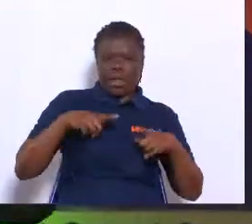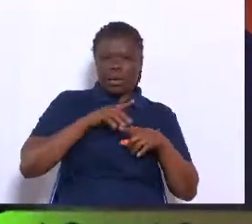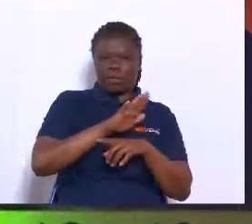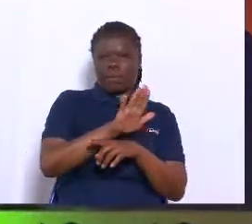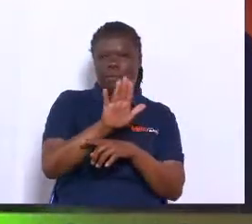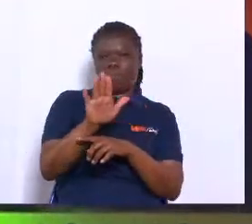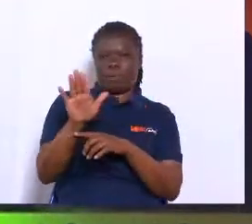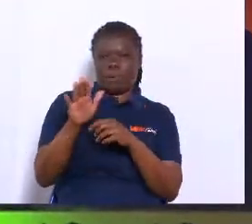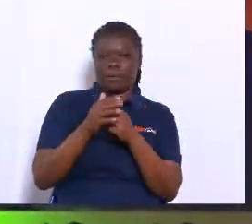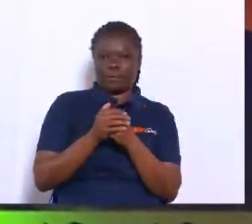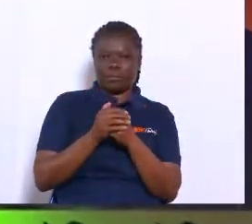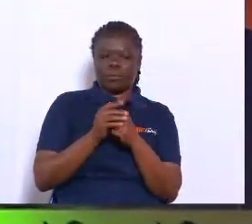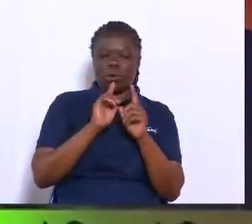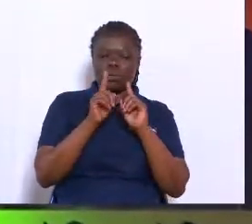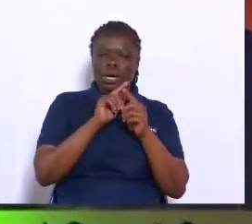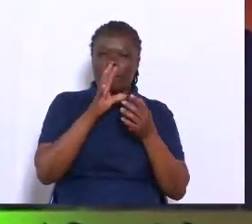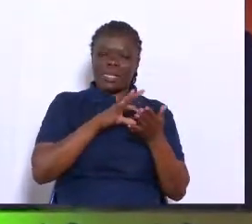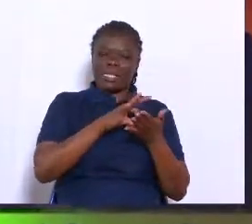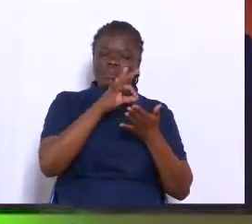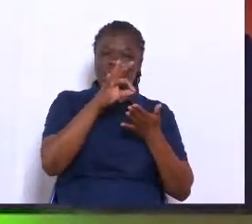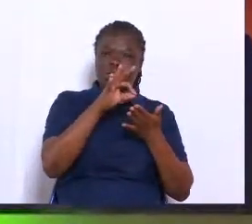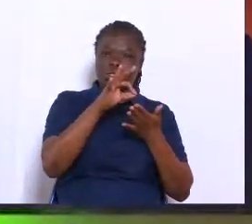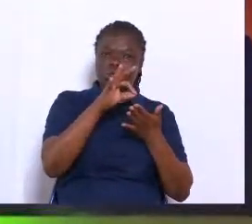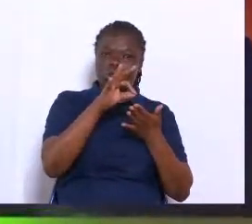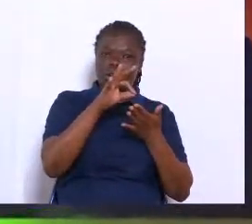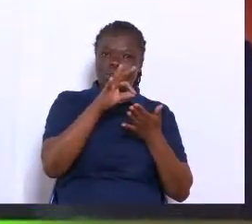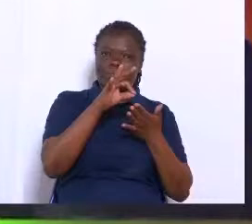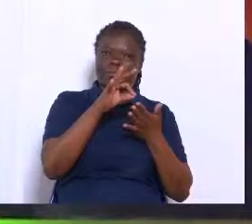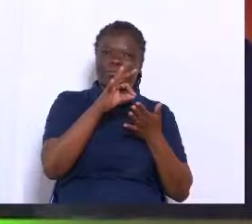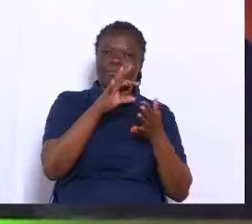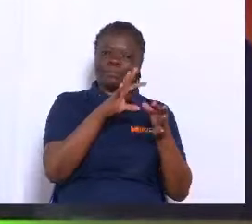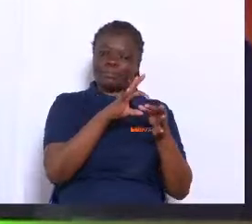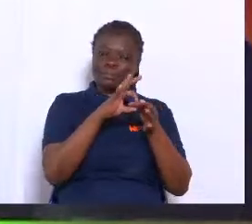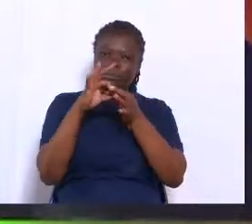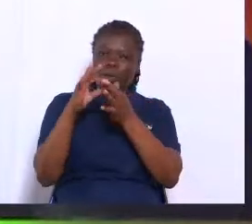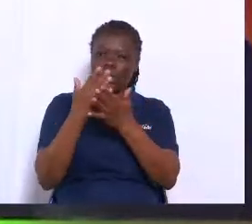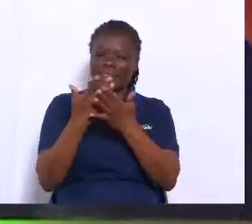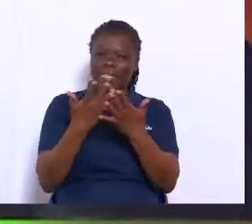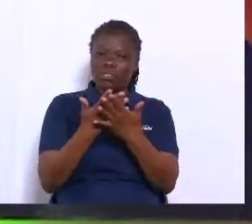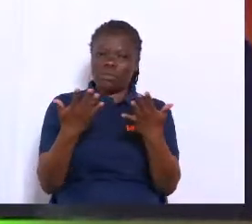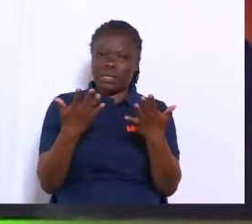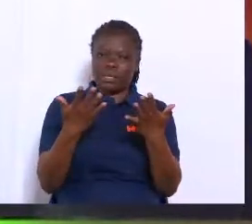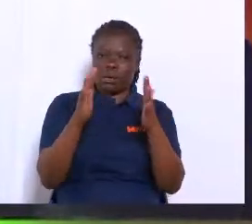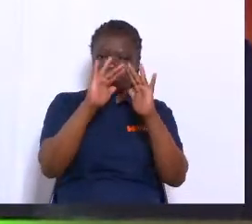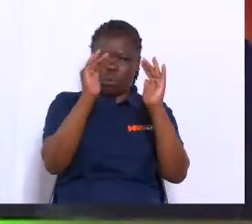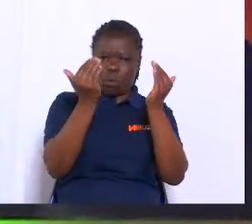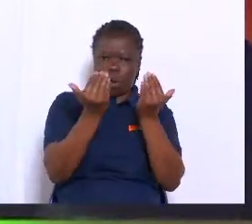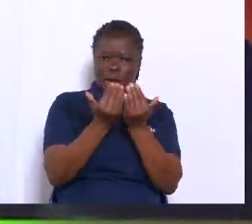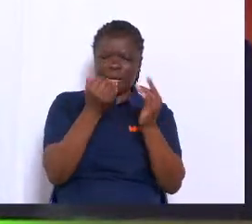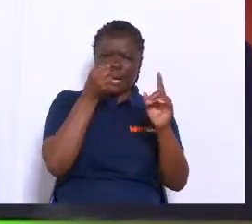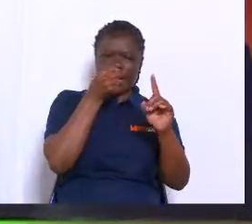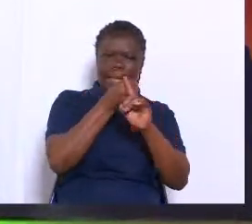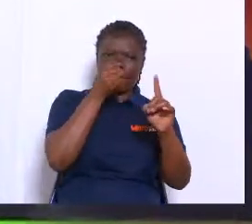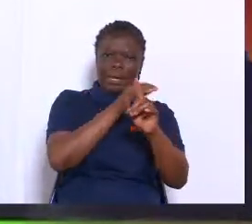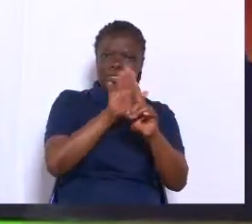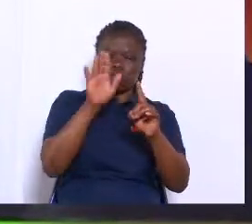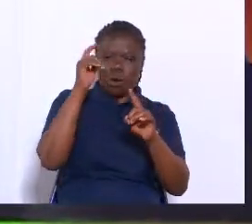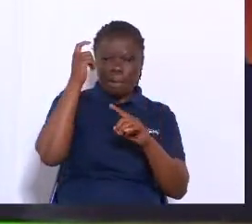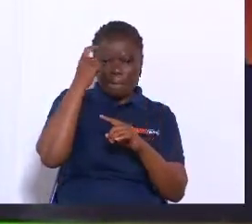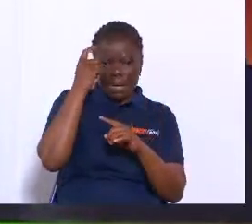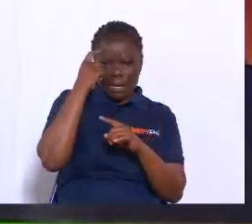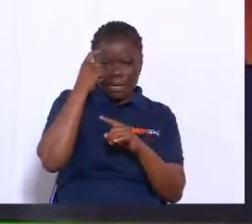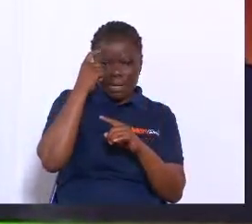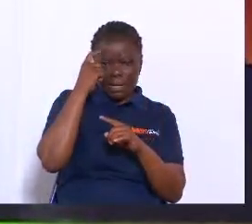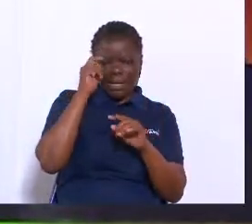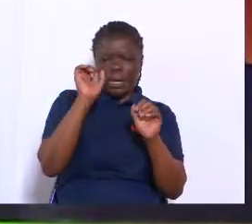about? Spiritual drunkenness, where the things of this world so impact your mind that